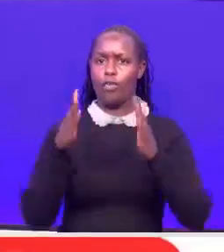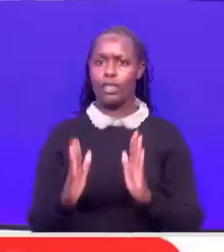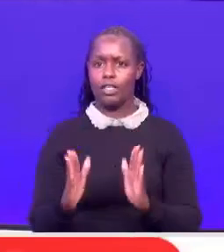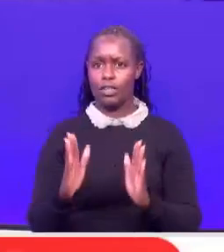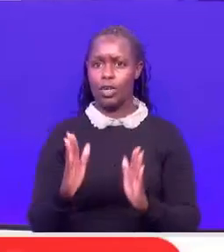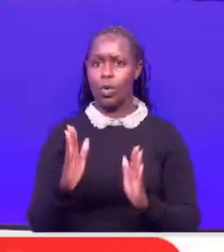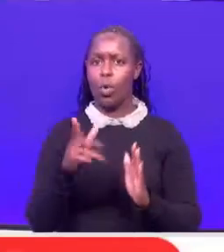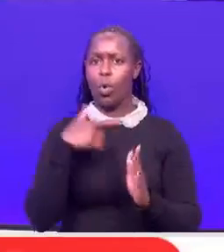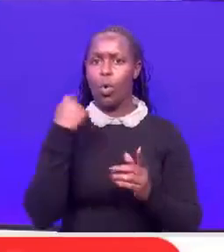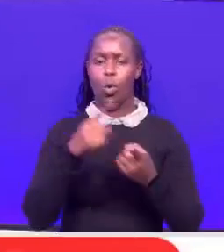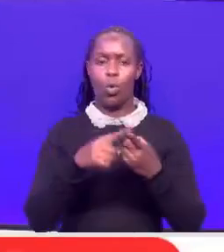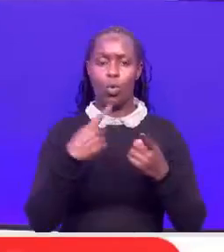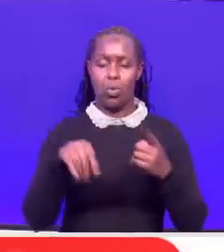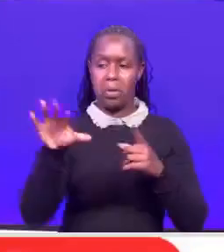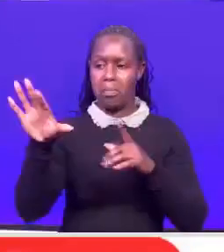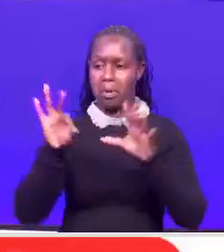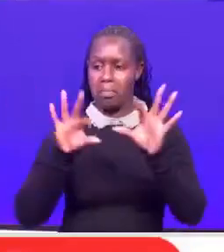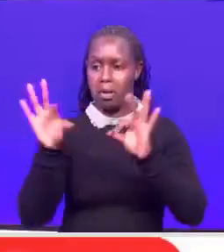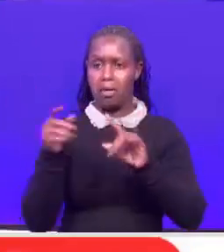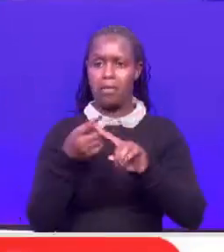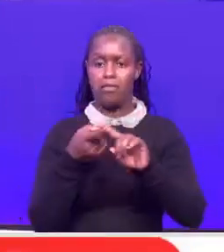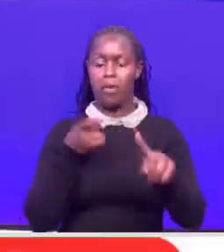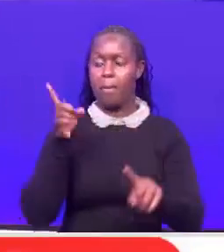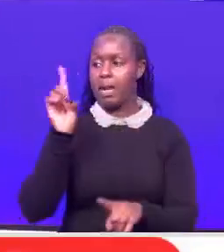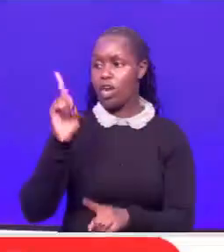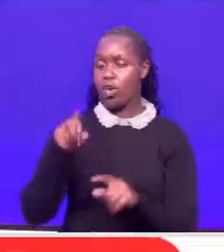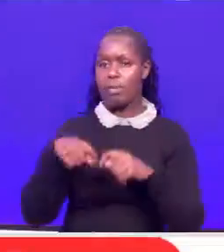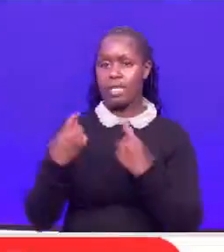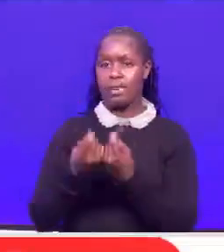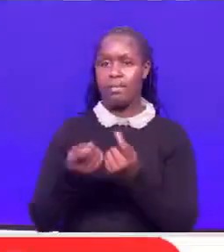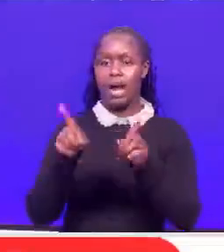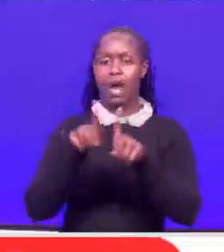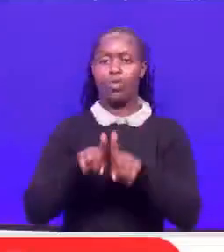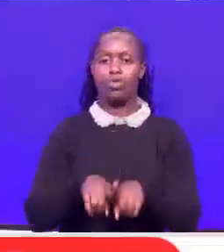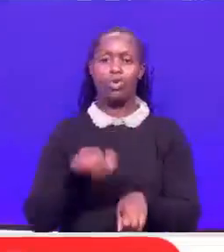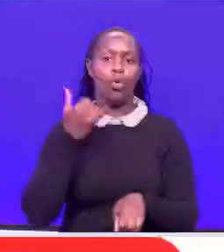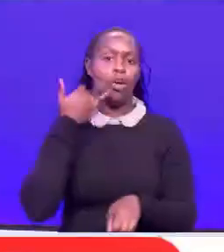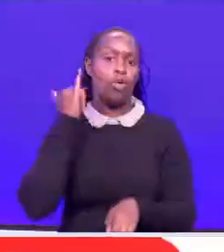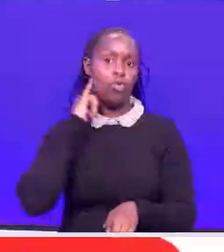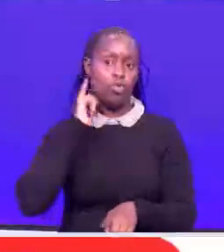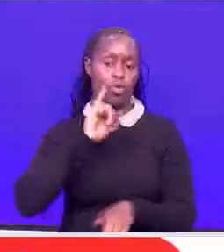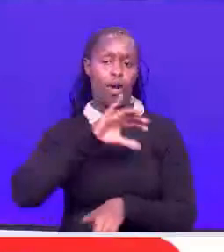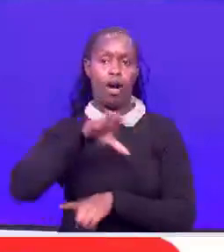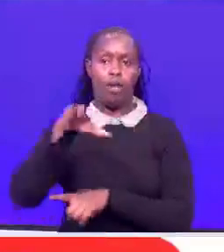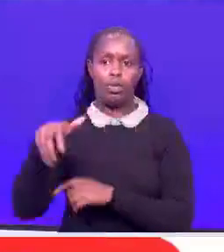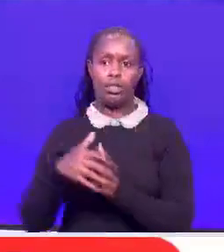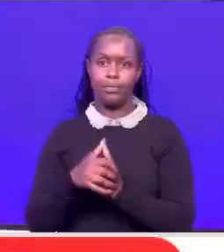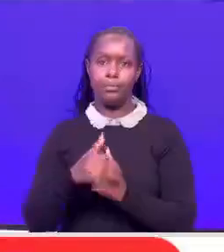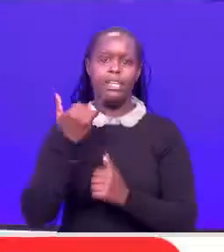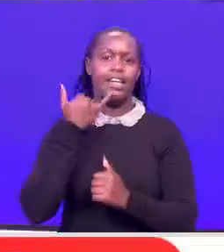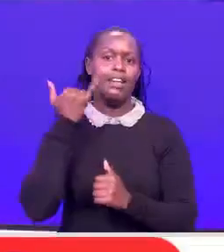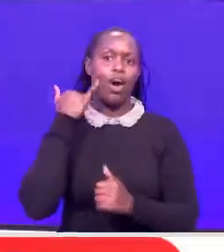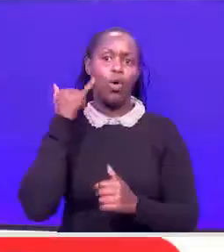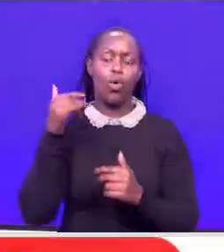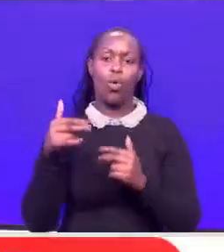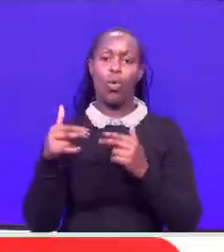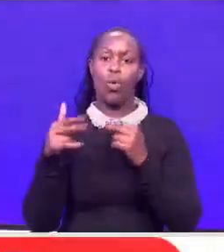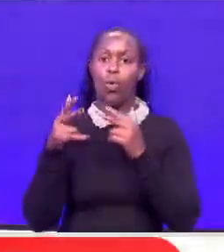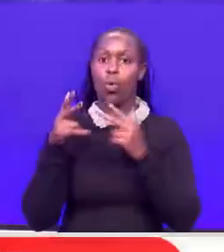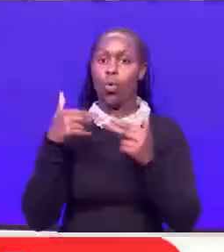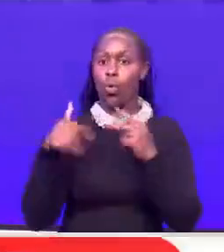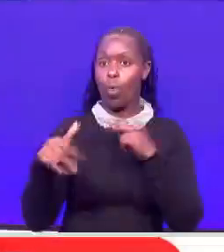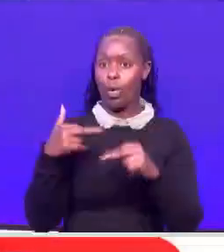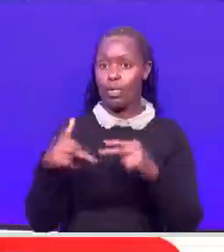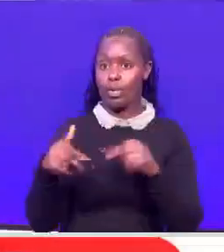sourced from Nairobi team, and of course the Nakuru County. A visit to the nearby hotels revealed a stark condition from